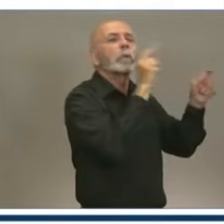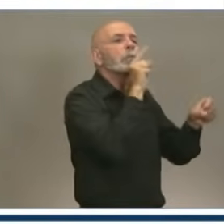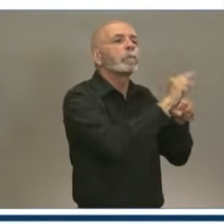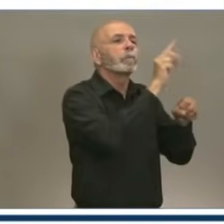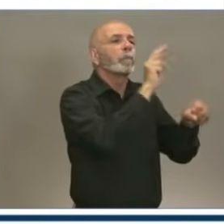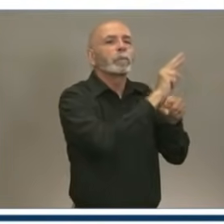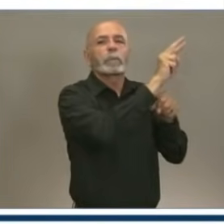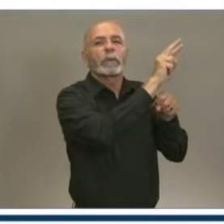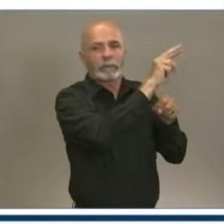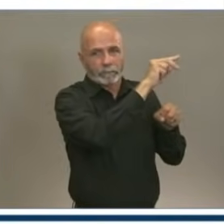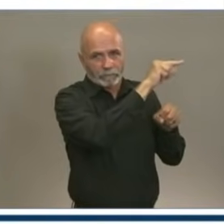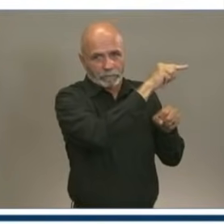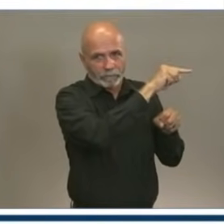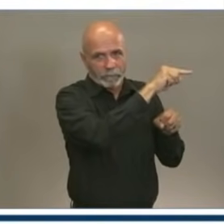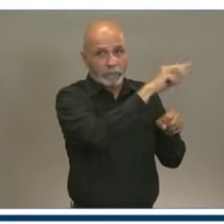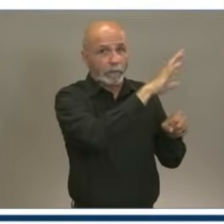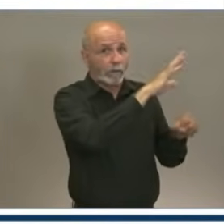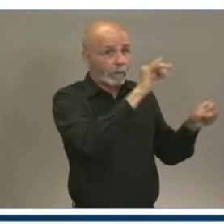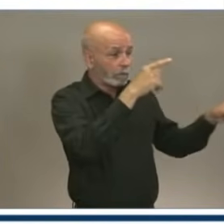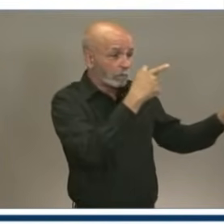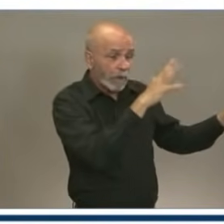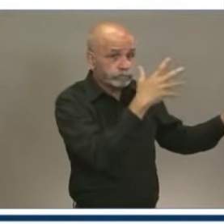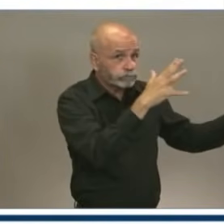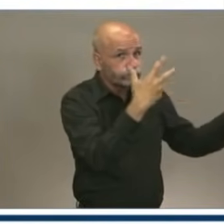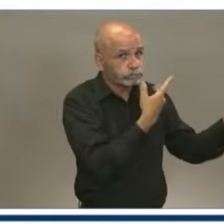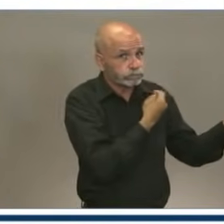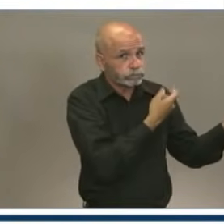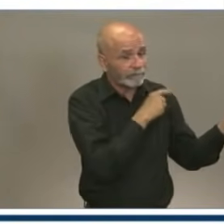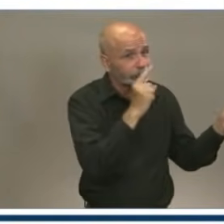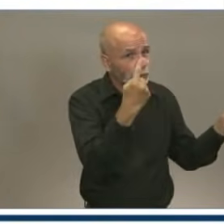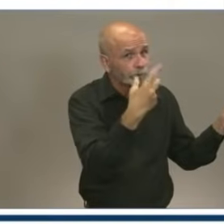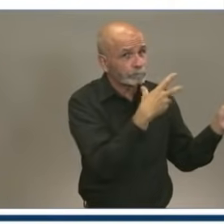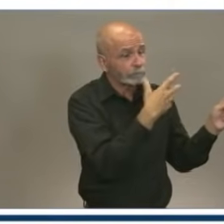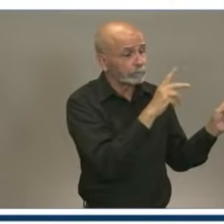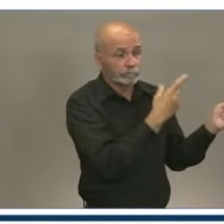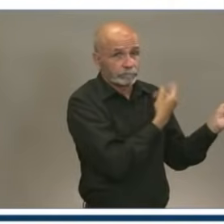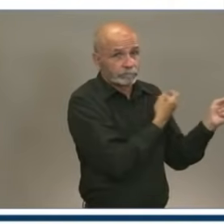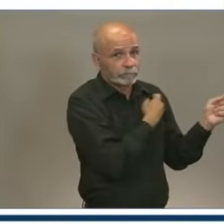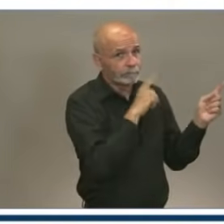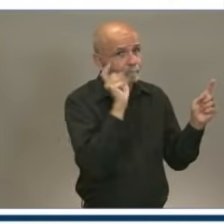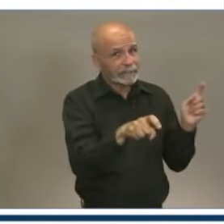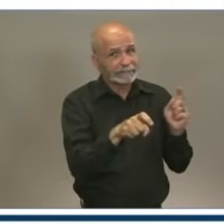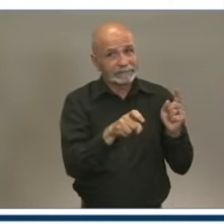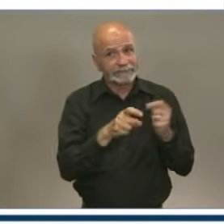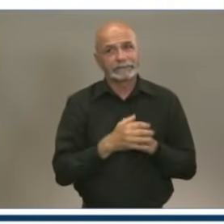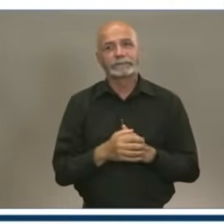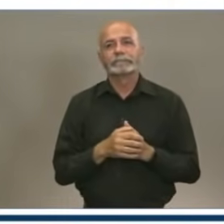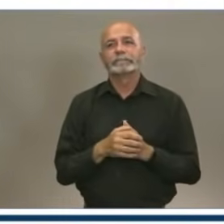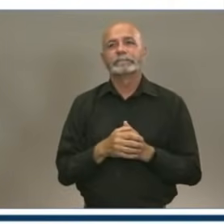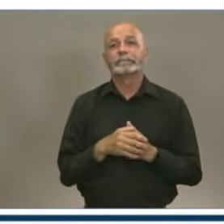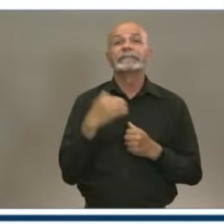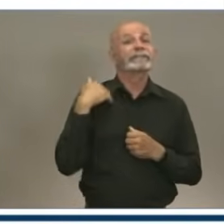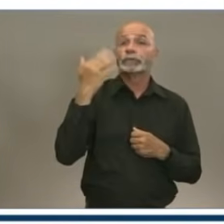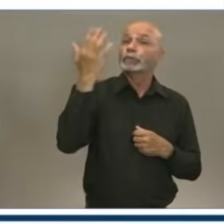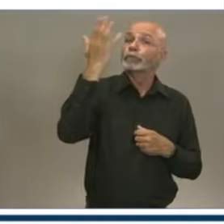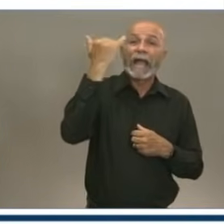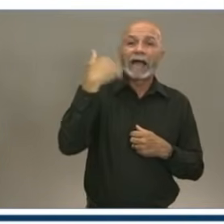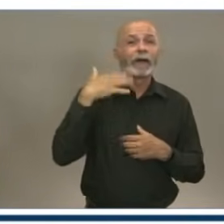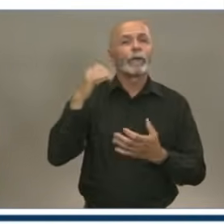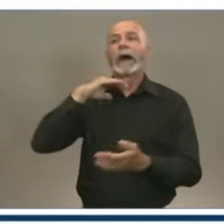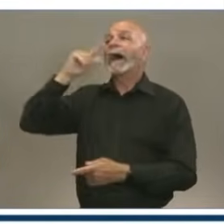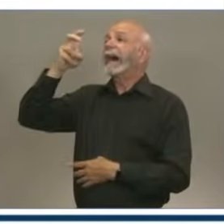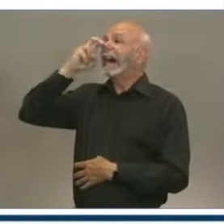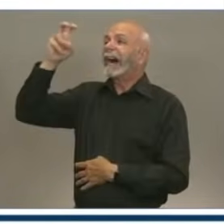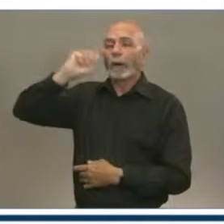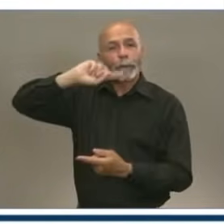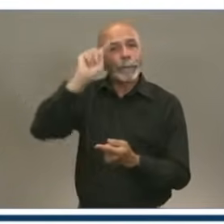we increase our 2-dose vaccine coverage. And all of this is possible because Nova Scotians have supported a slow and steady